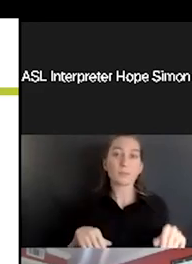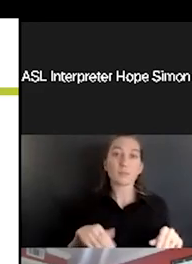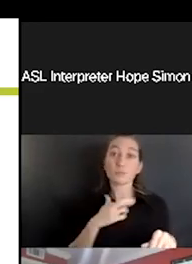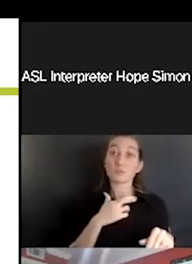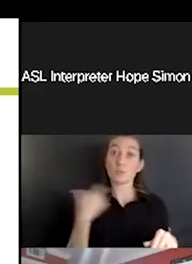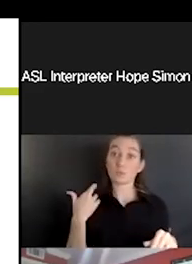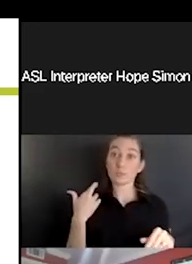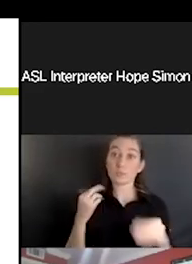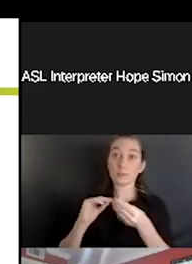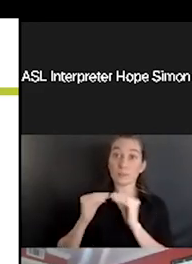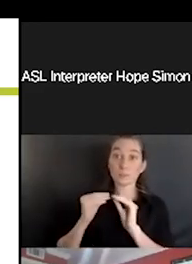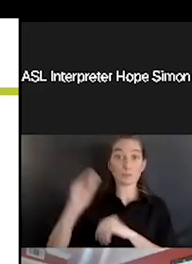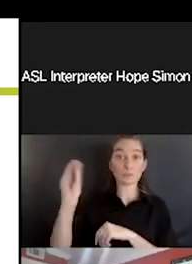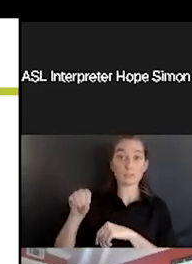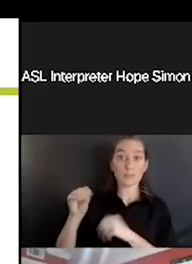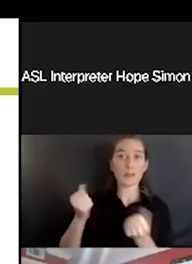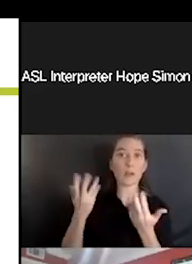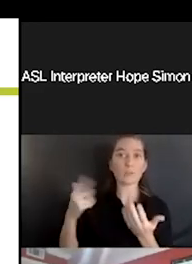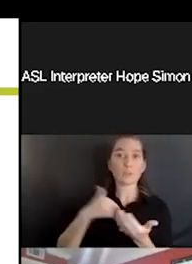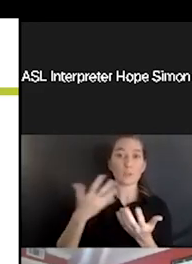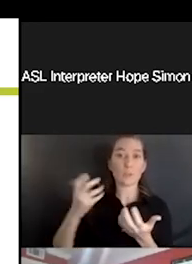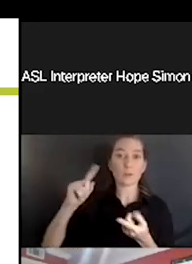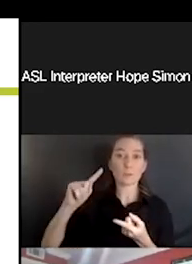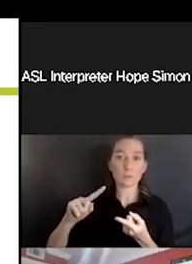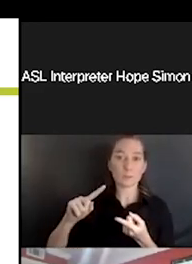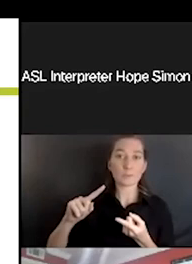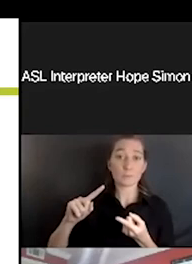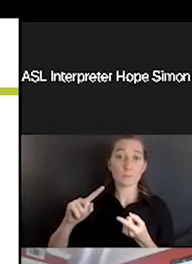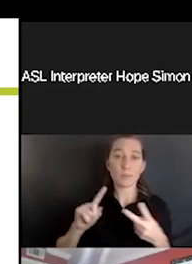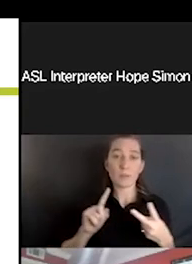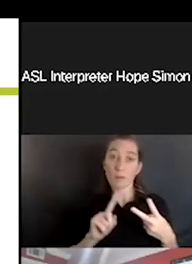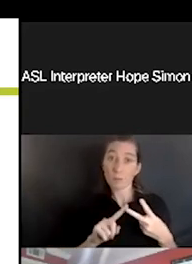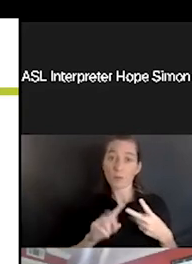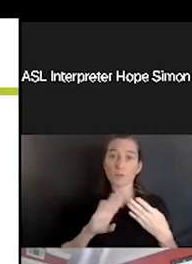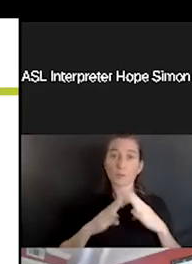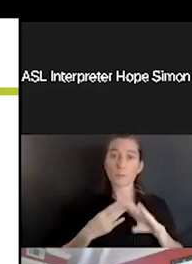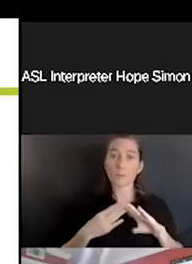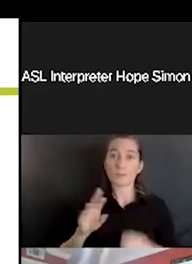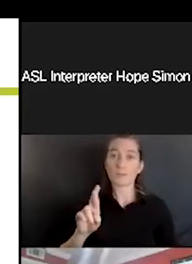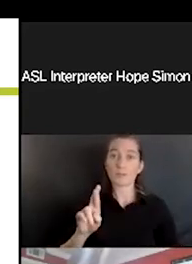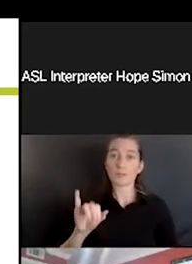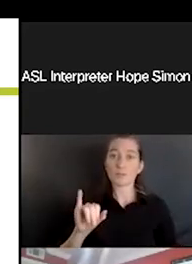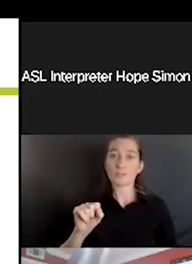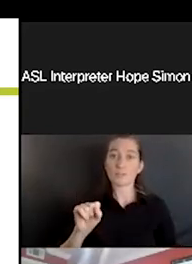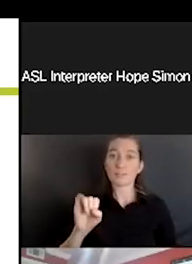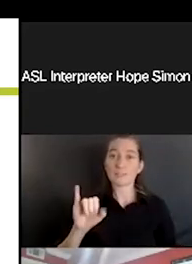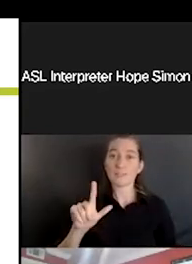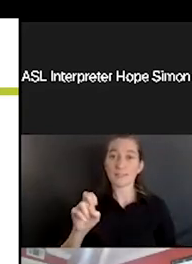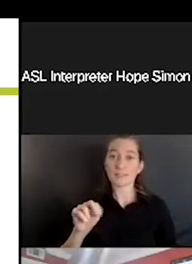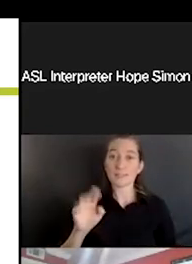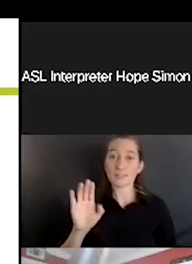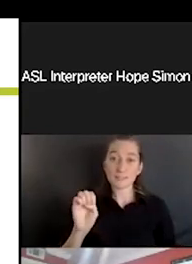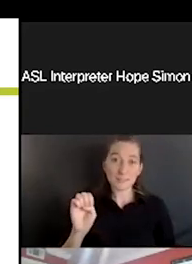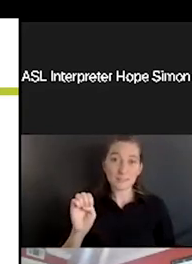this building? And the other one is community resilience, right? After an event, how fast do we want to